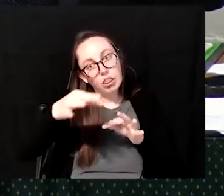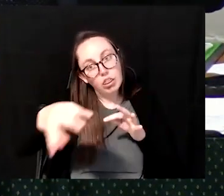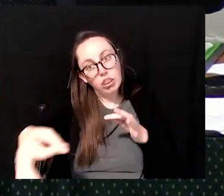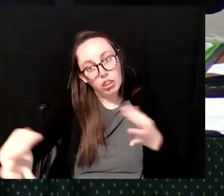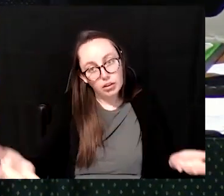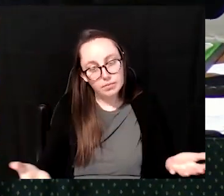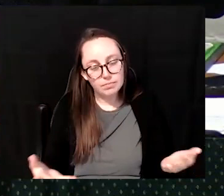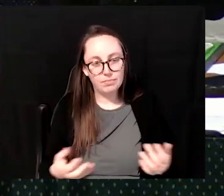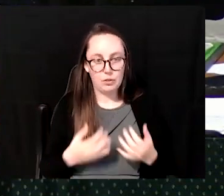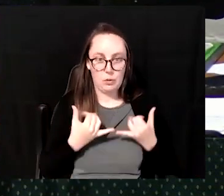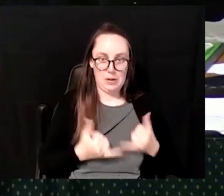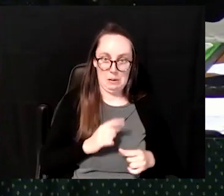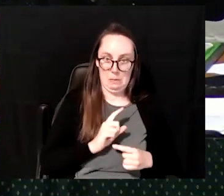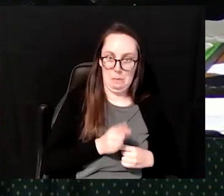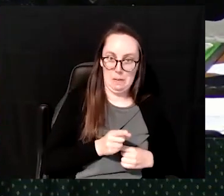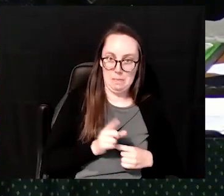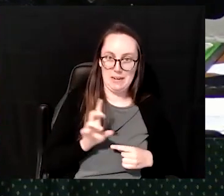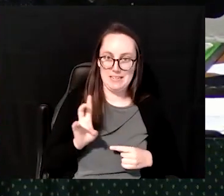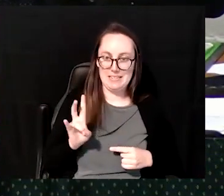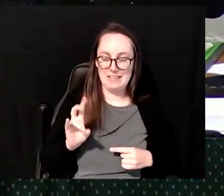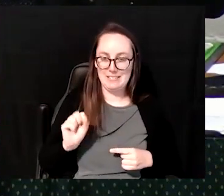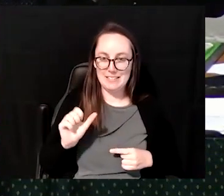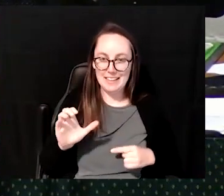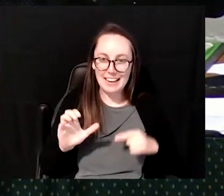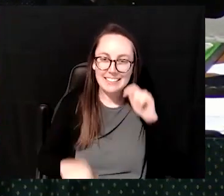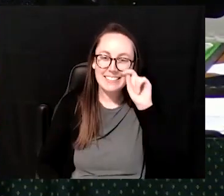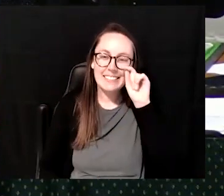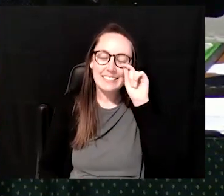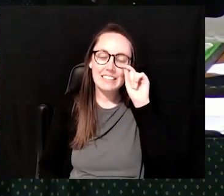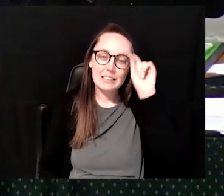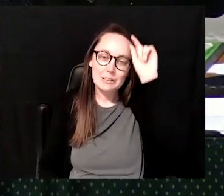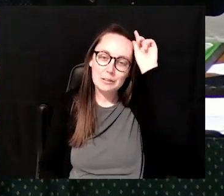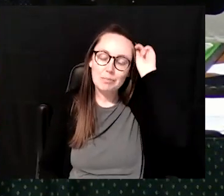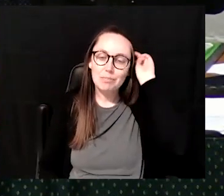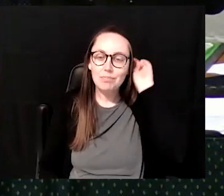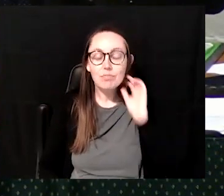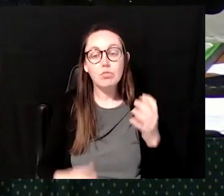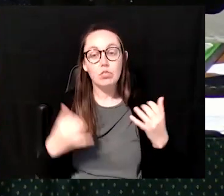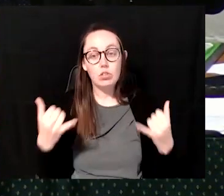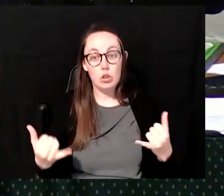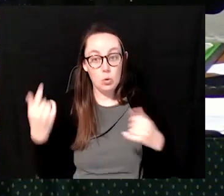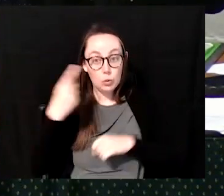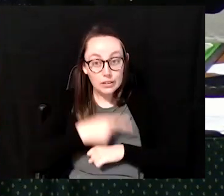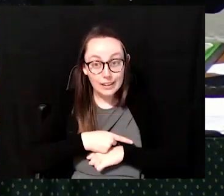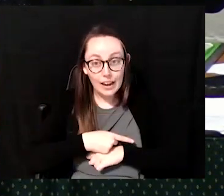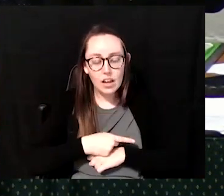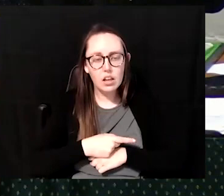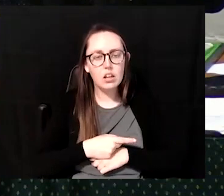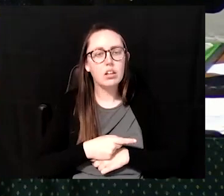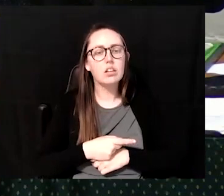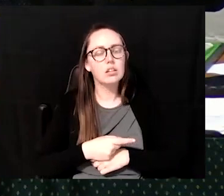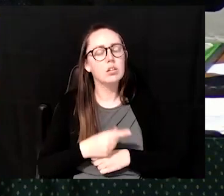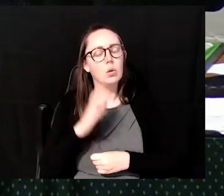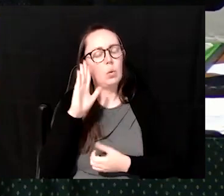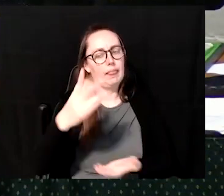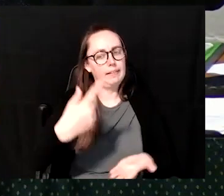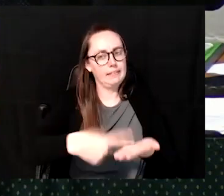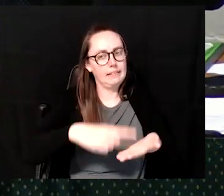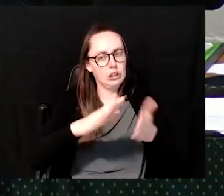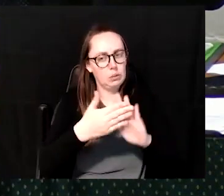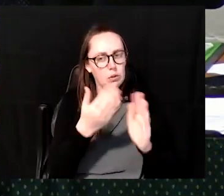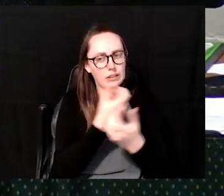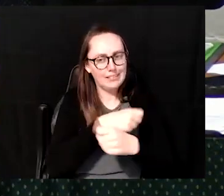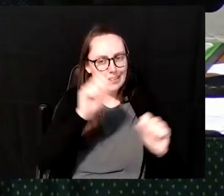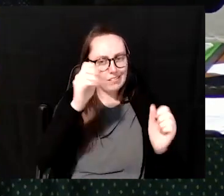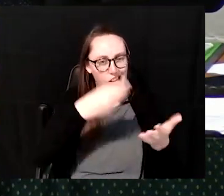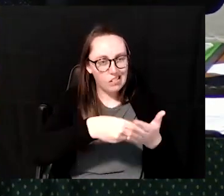um so we're discussing the community safety fund today but the community safety fund cannot be just kind of discussed on its